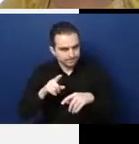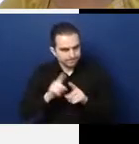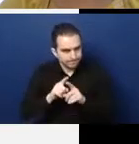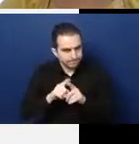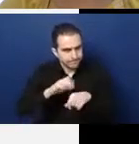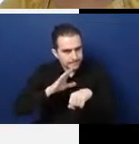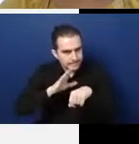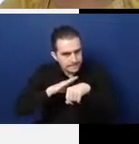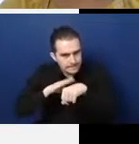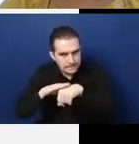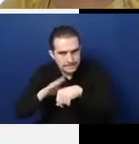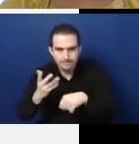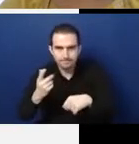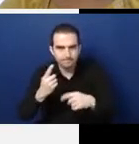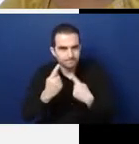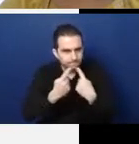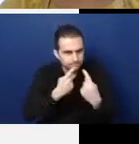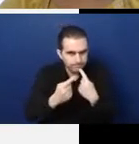Next slide, please.